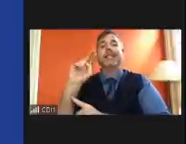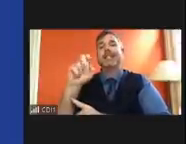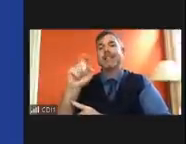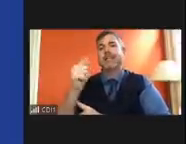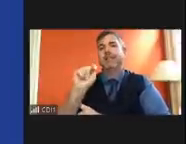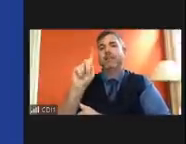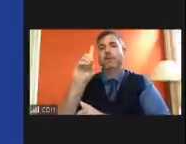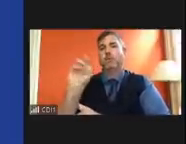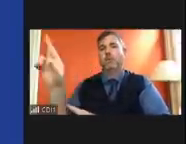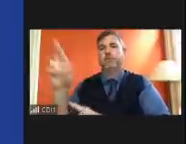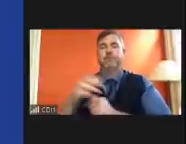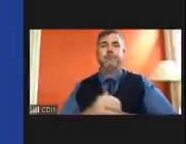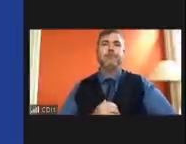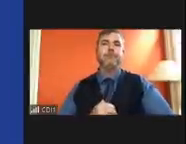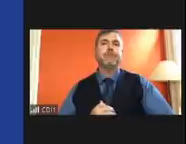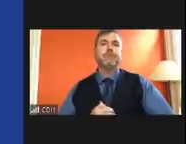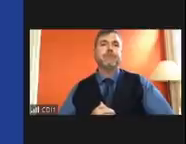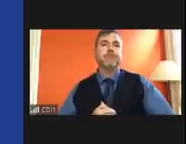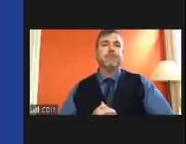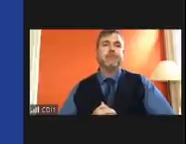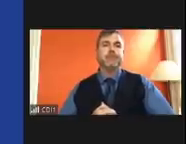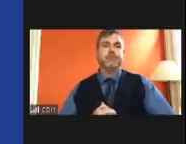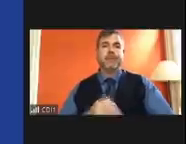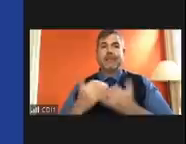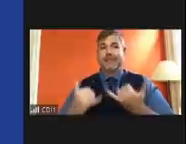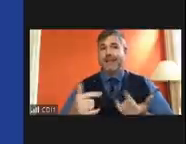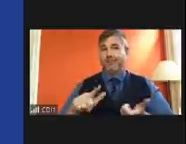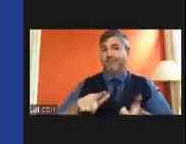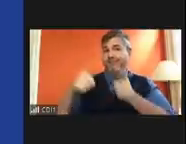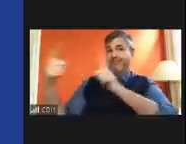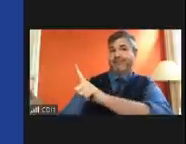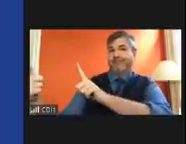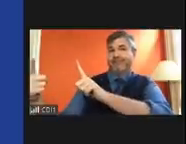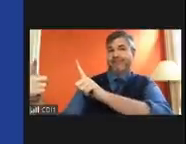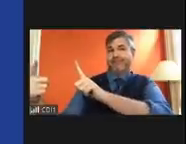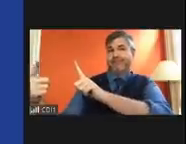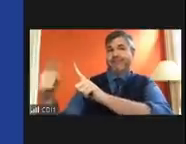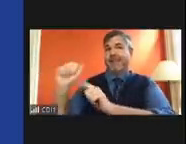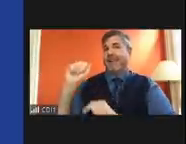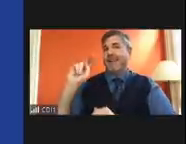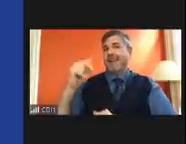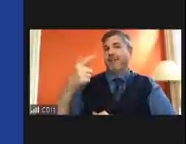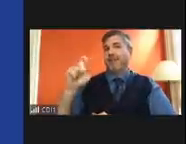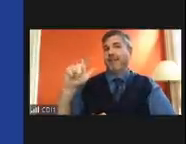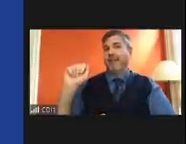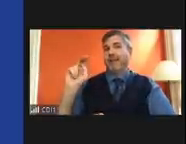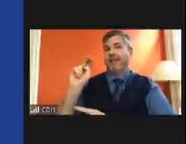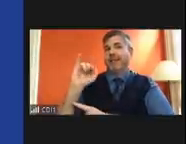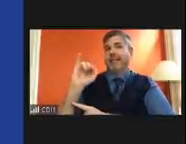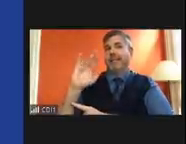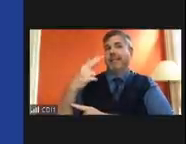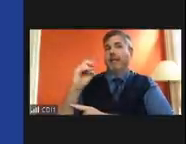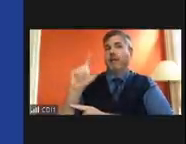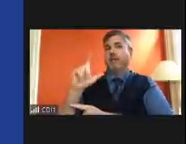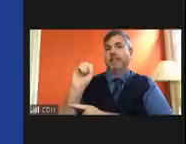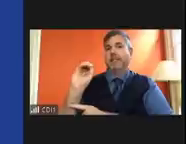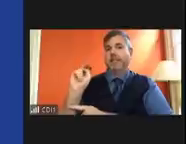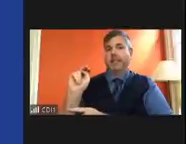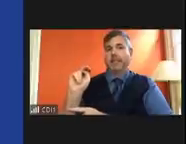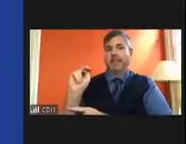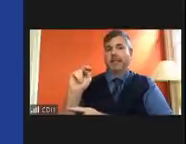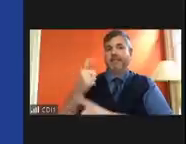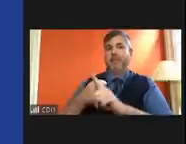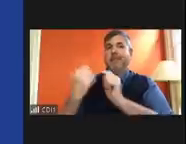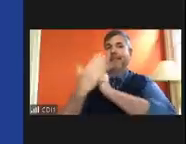And now I'll hand it over to my friend and colleague, Angela Nicholson. Angela is with the County Administrator's Office, Assistant